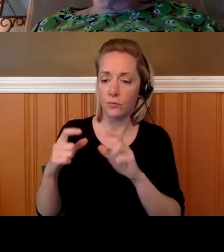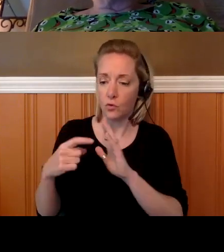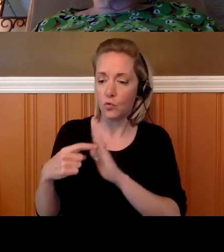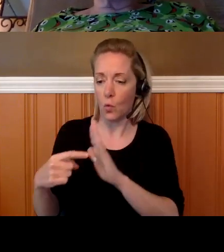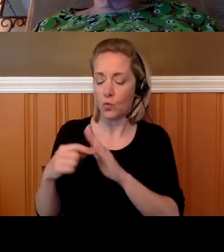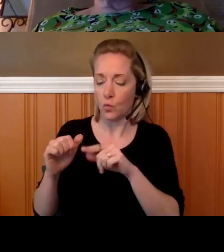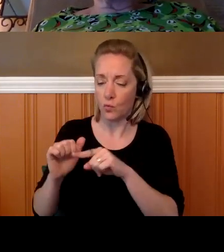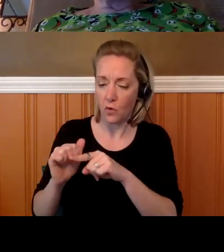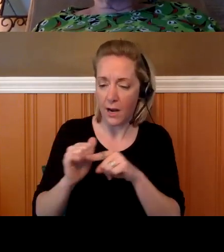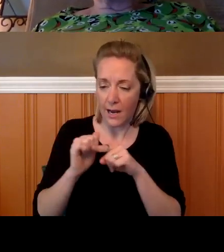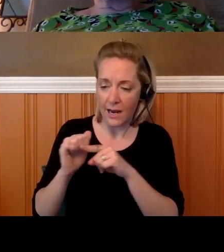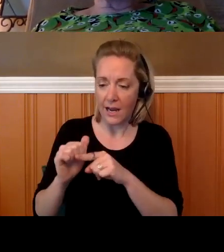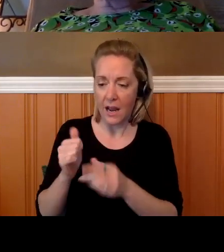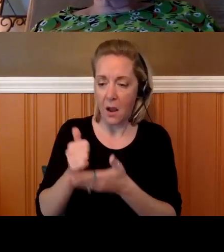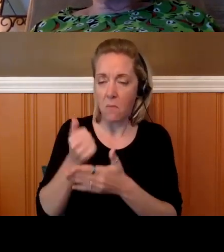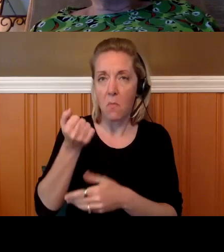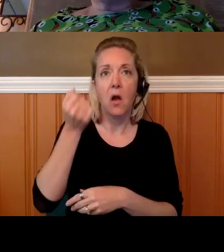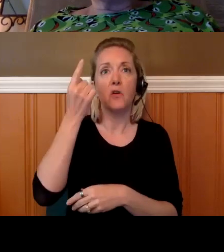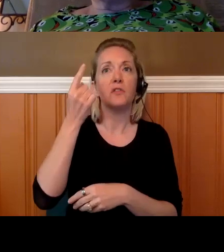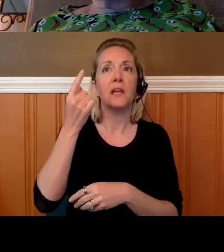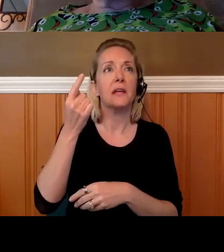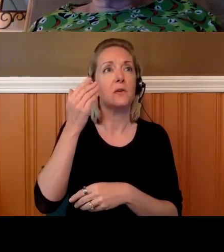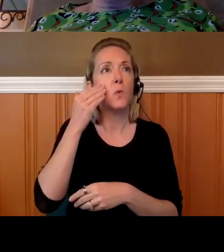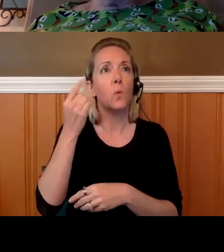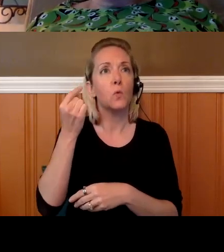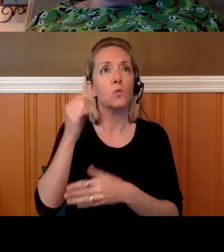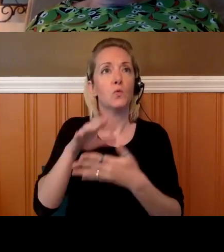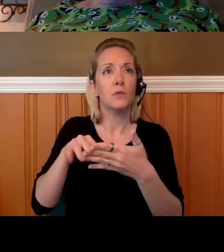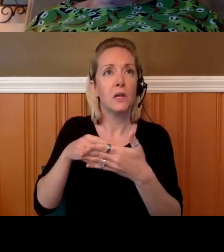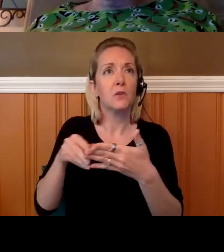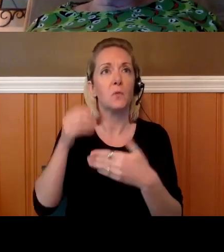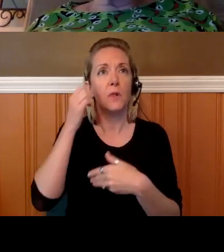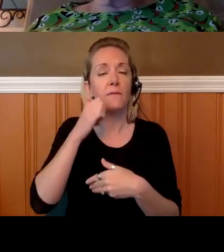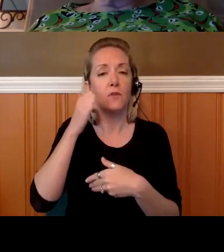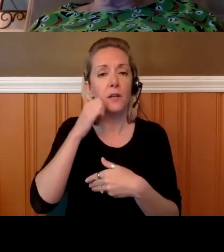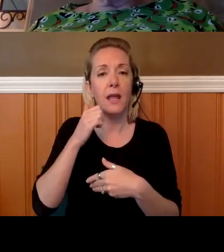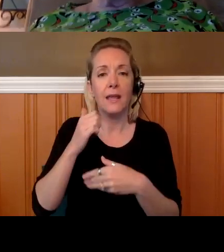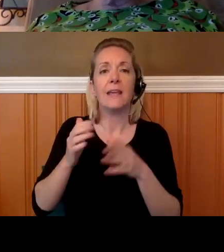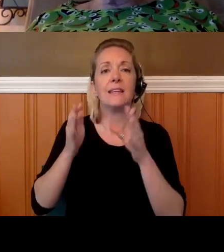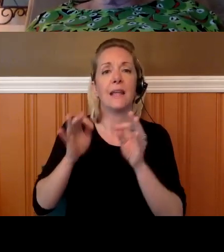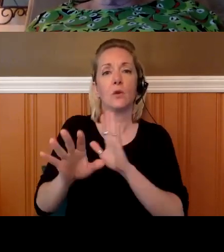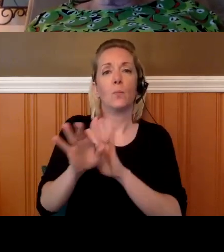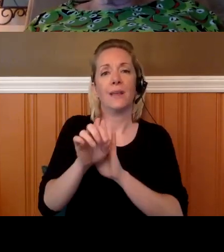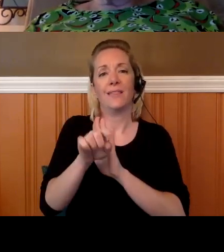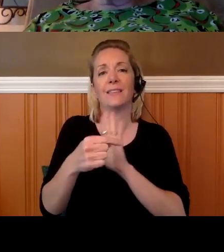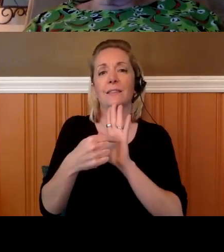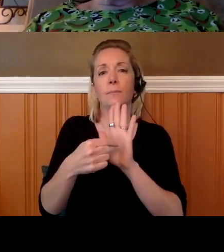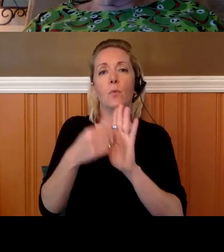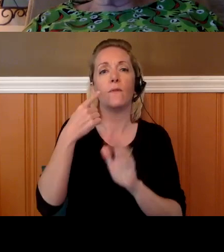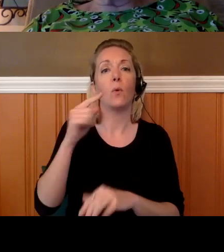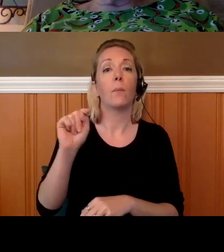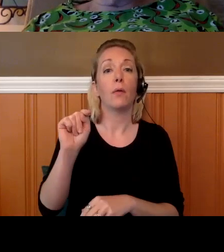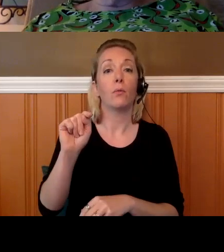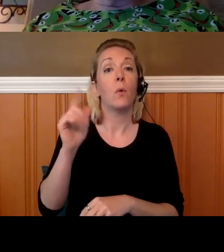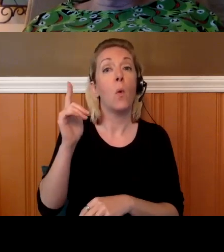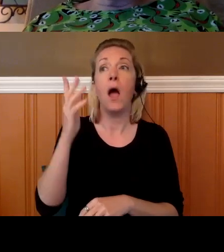we decided to go with the symbol for bathroom because this is the symbol she would look for if she was